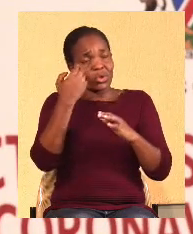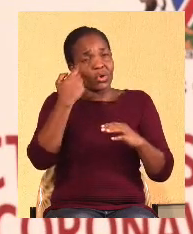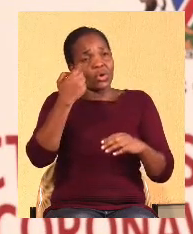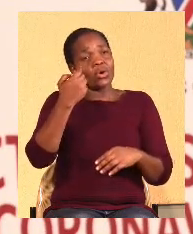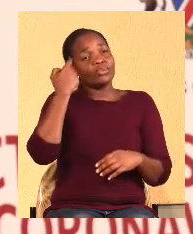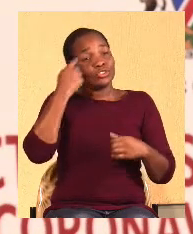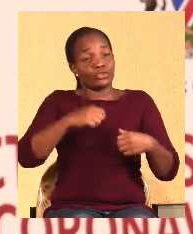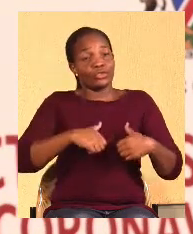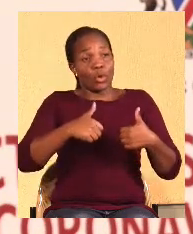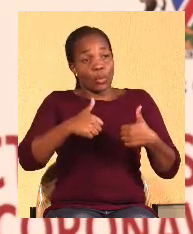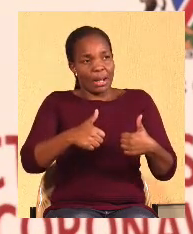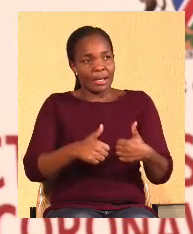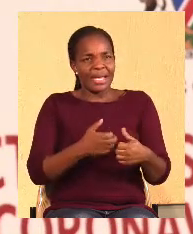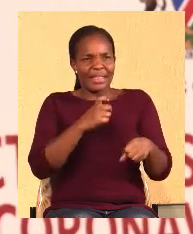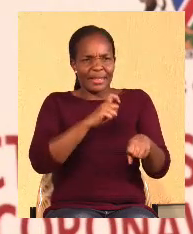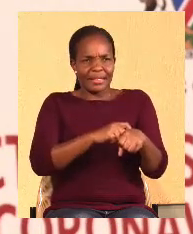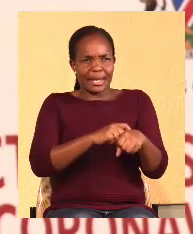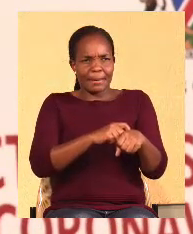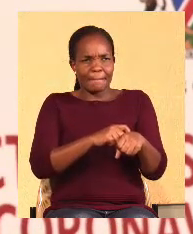the outbreak of the hepatitis E,